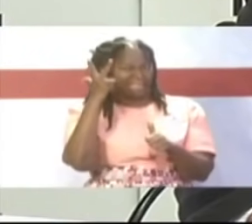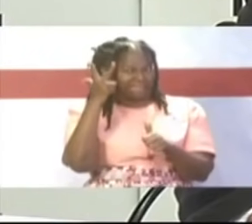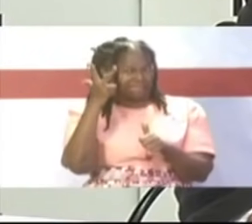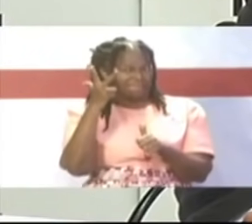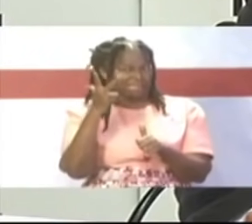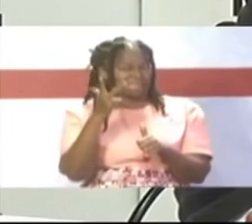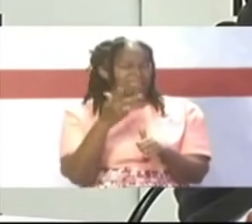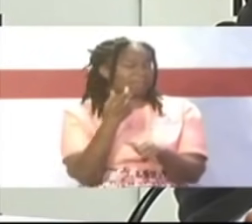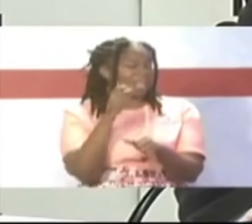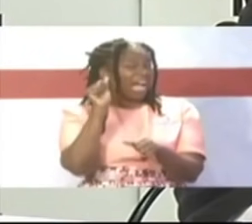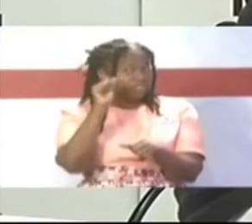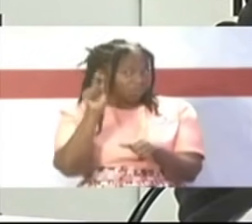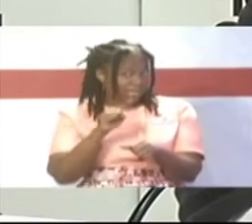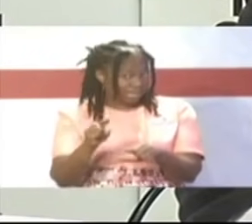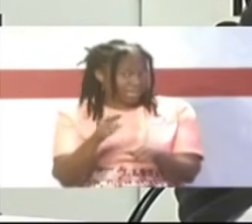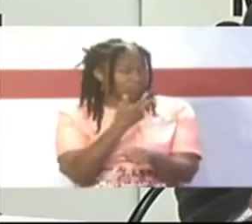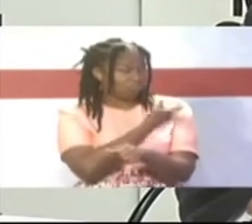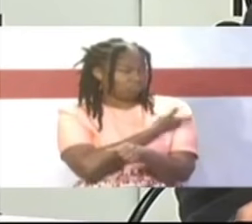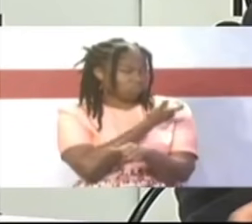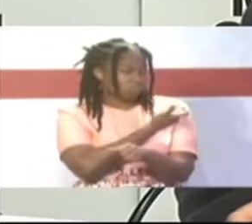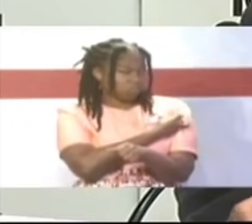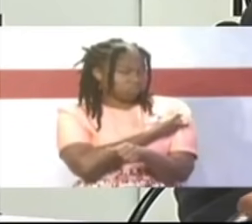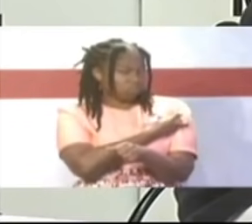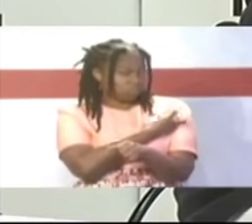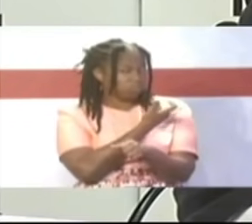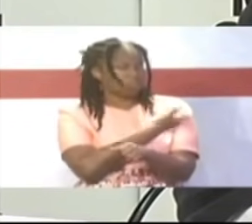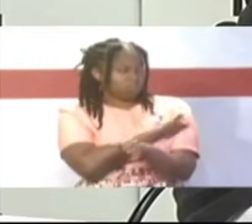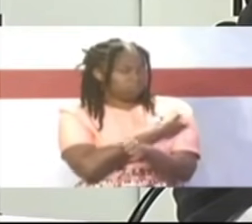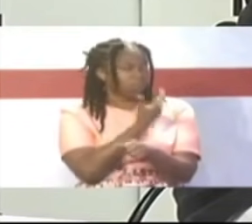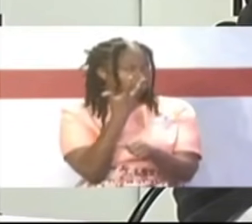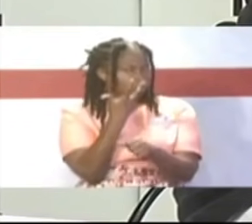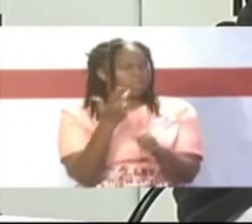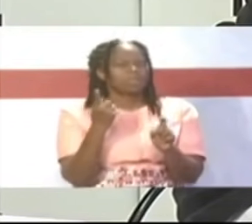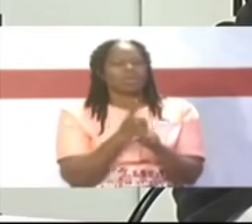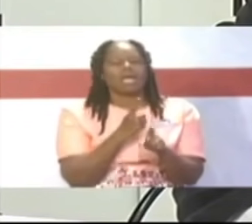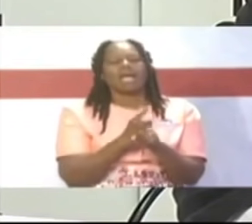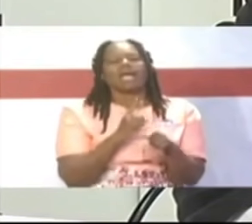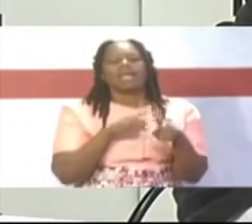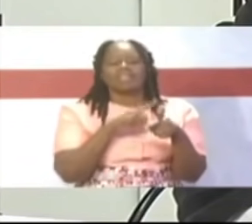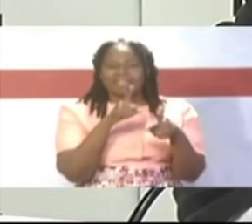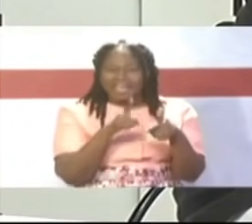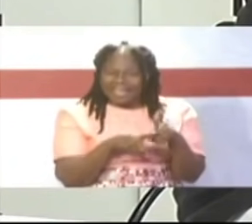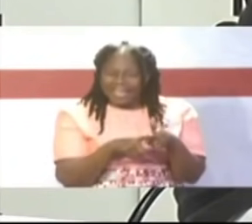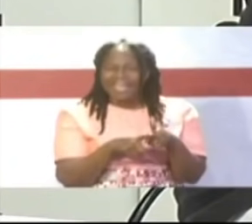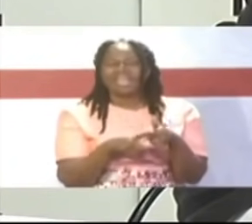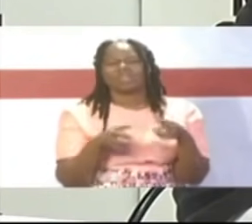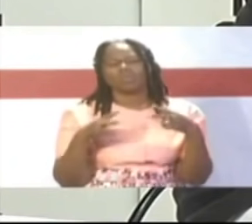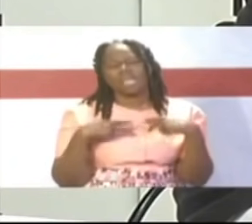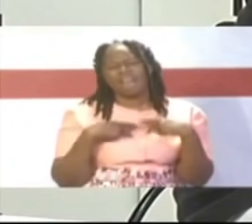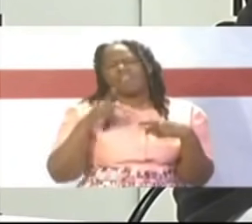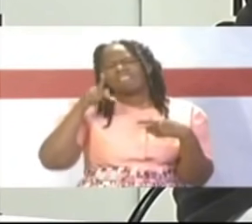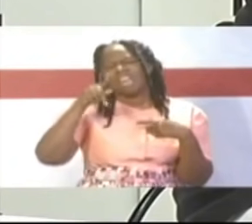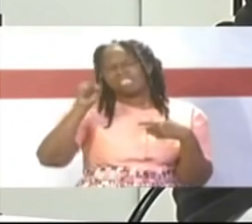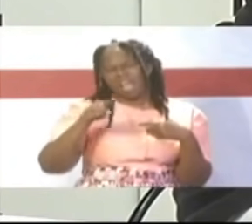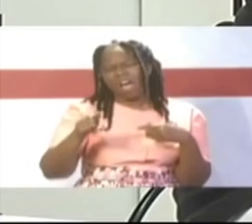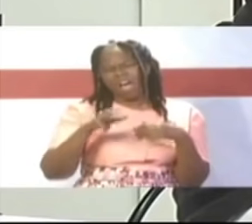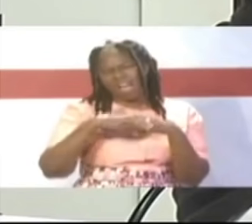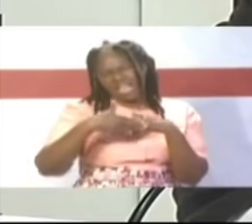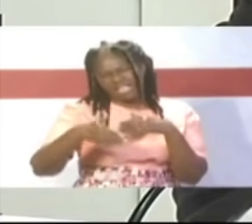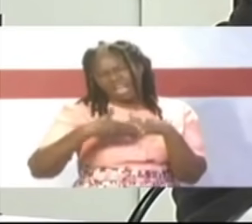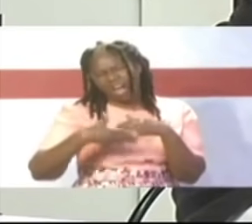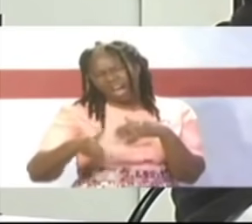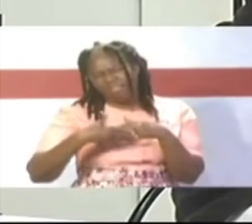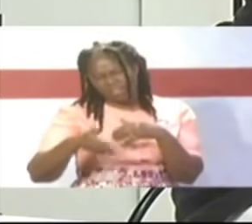WHO approved combination as well, AstraZeneca followed by Pfizer a little later on, if we need to do so. So that's the only clarification I